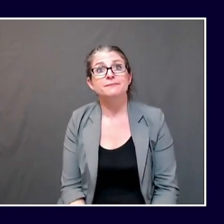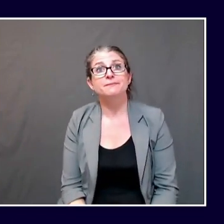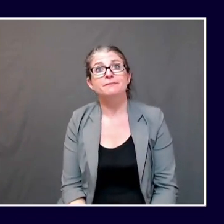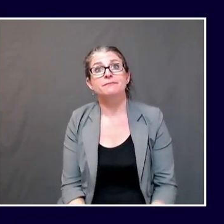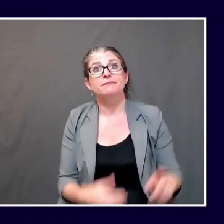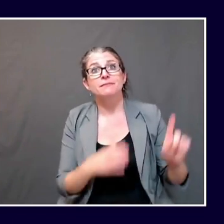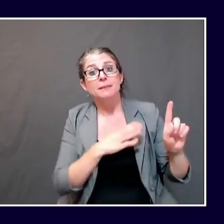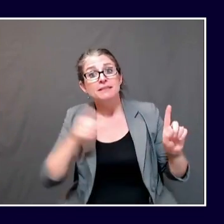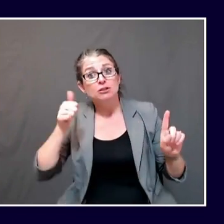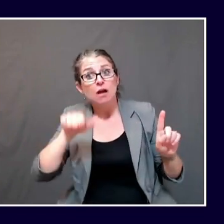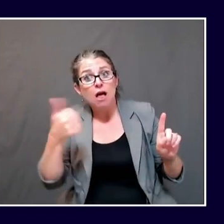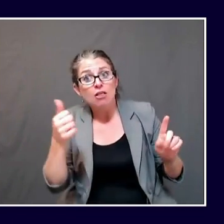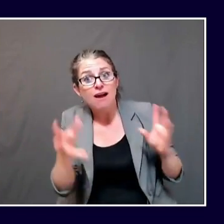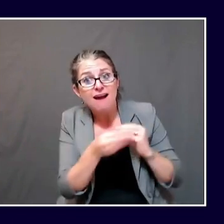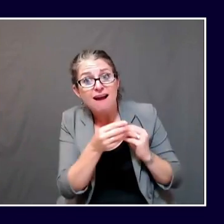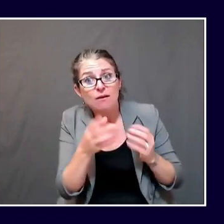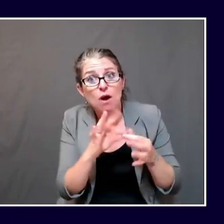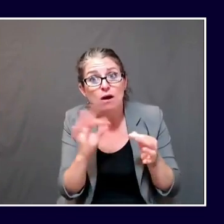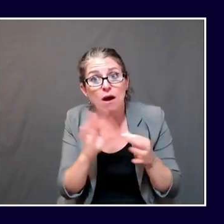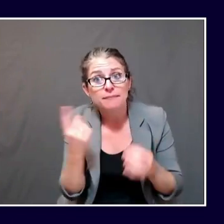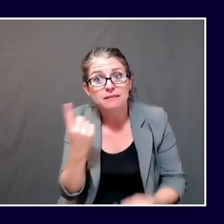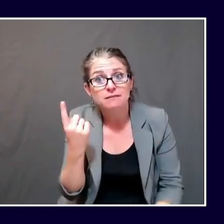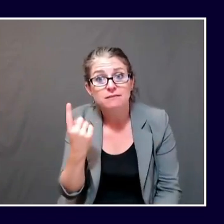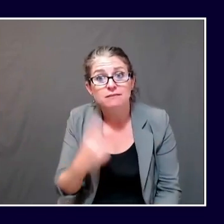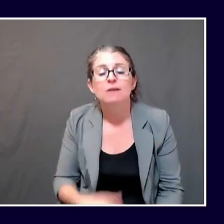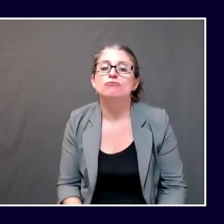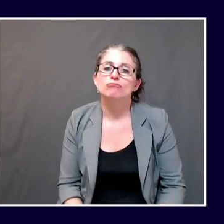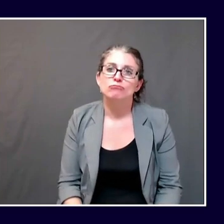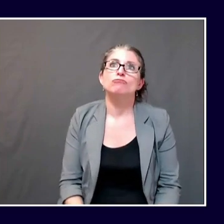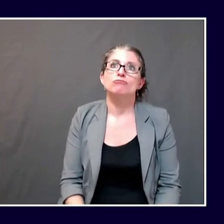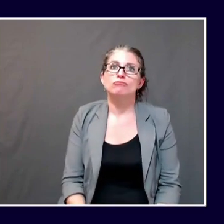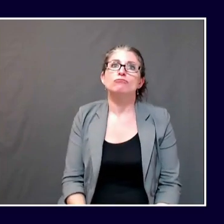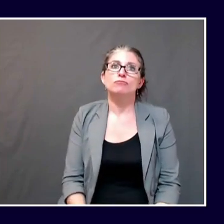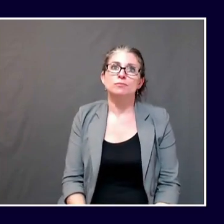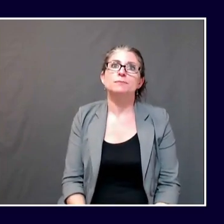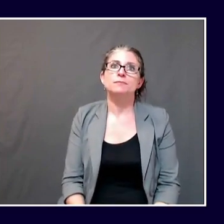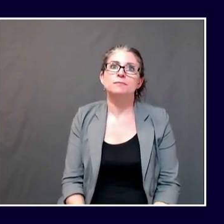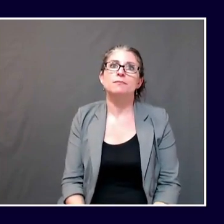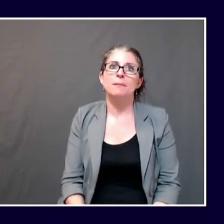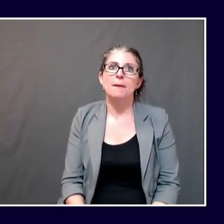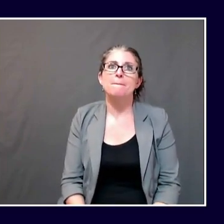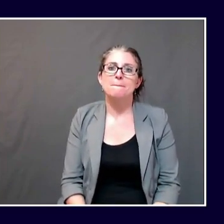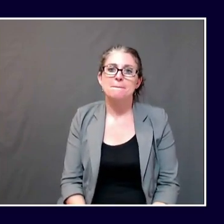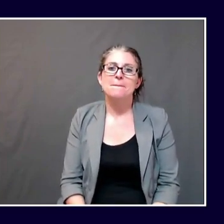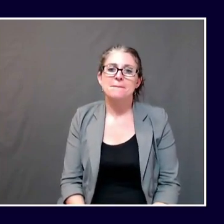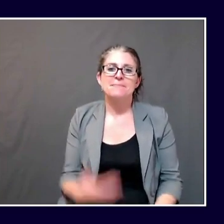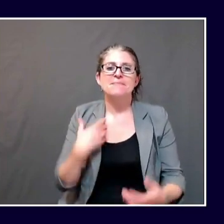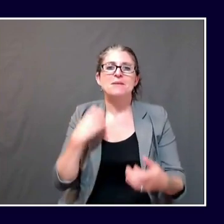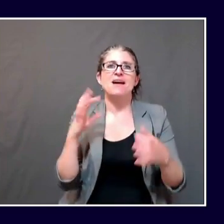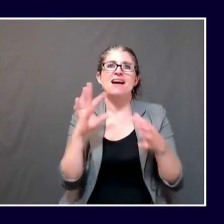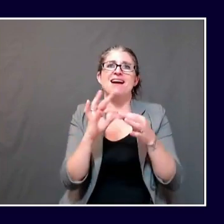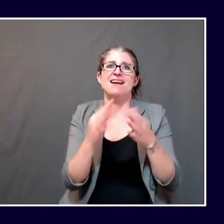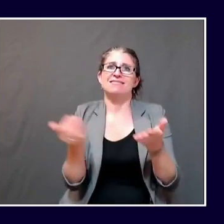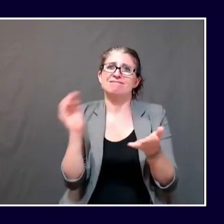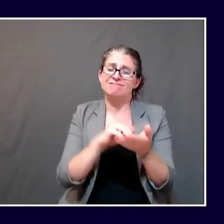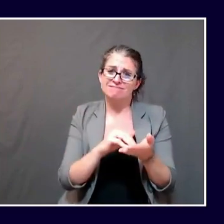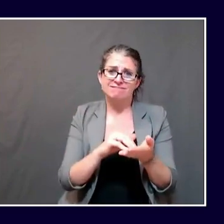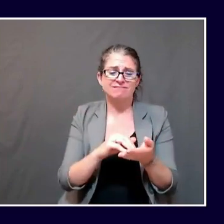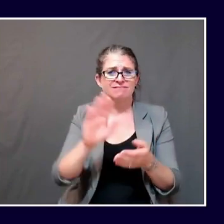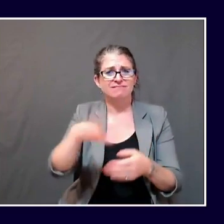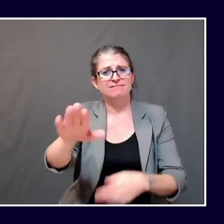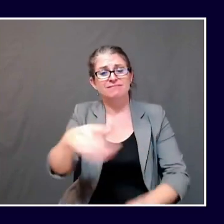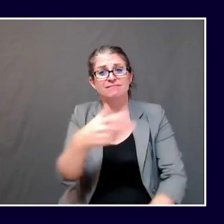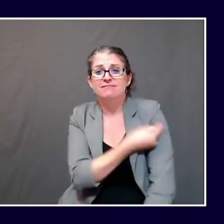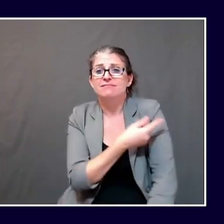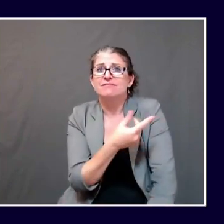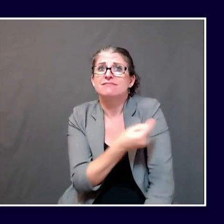end? Sure, I'll just repeat what you said at the end of your closing remarks, which is the importance of everyone getting a flu shot. I got my flu shot. It is